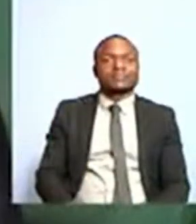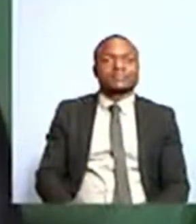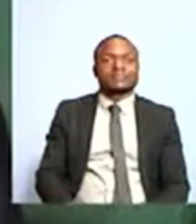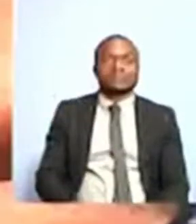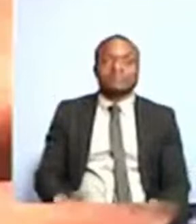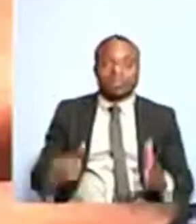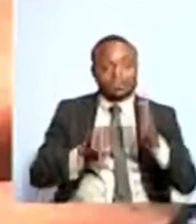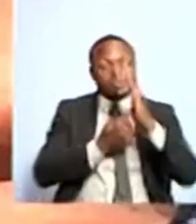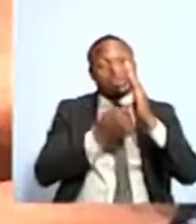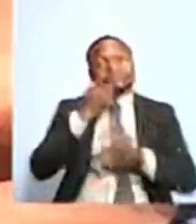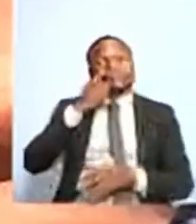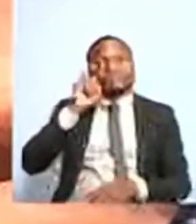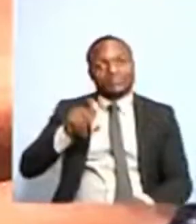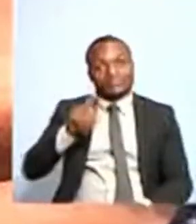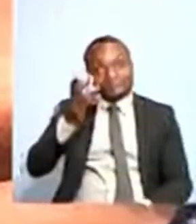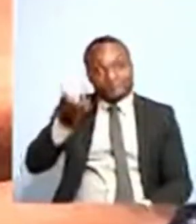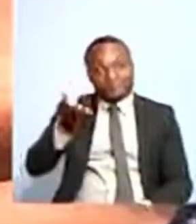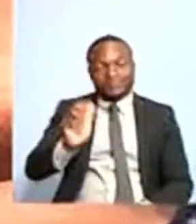Point of order, Mr. Speaker.